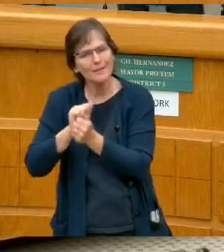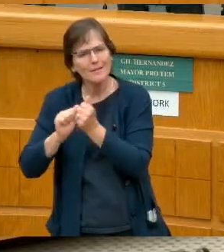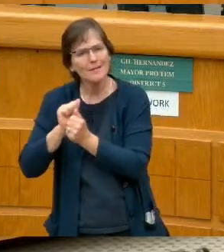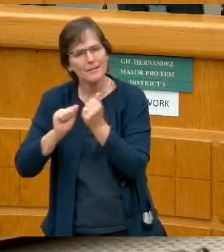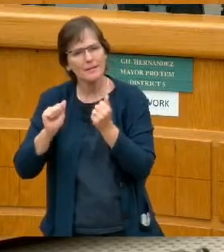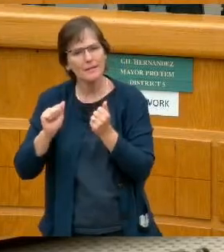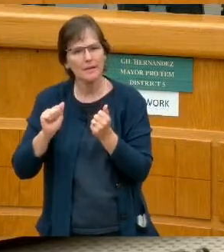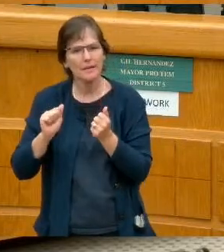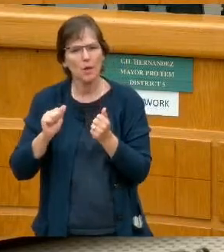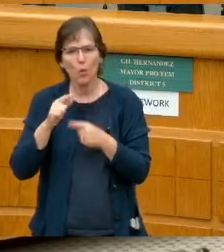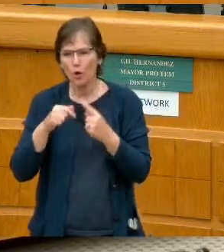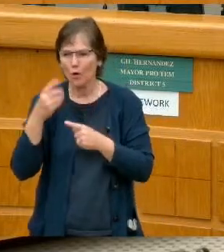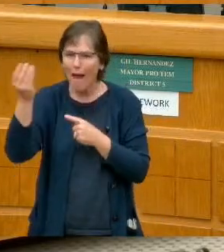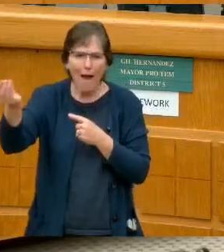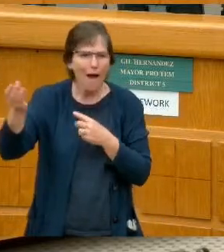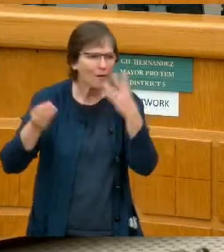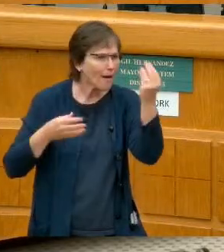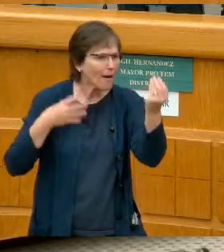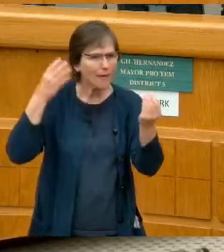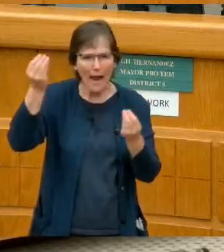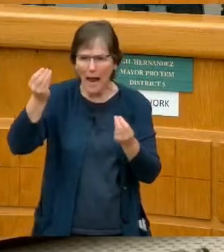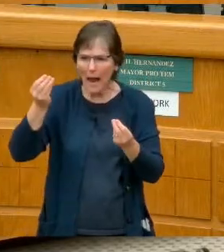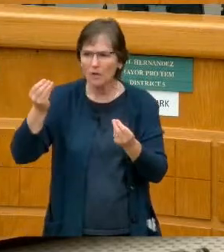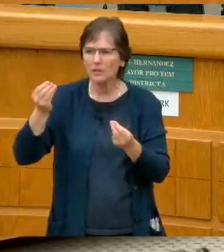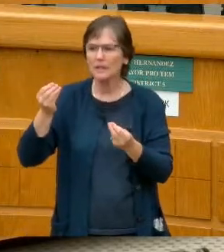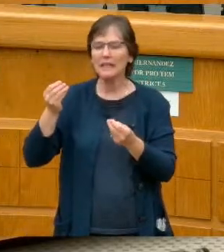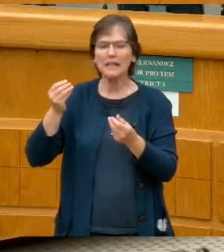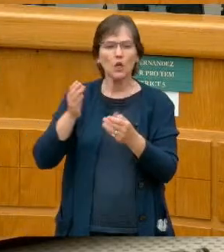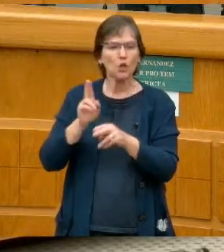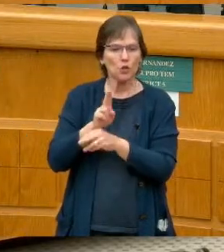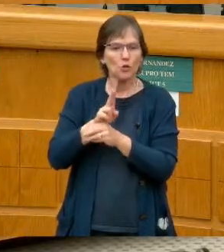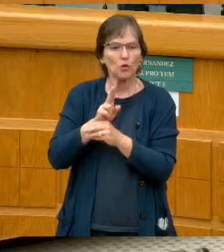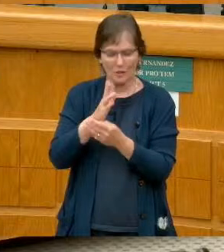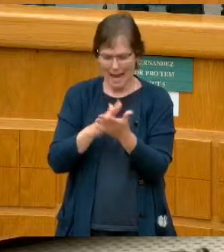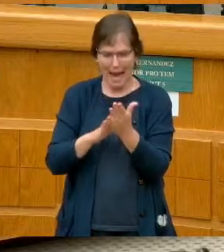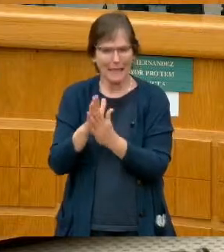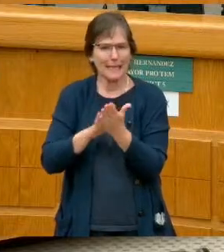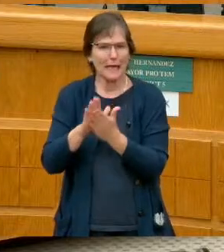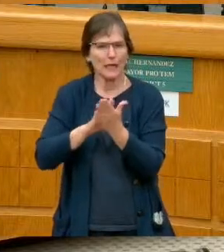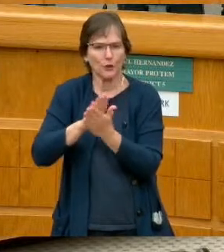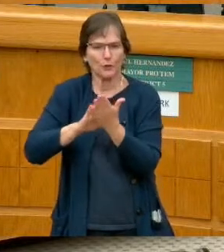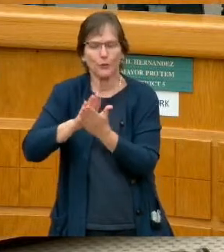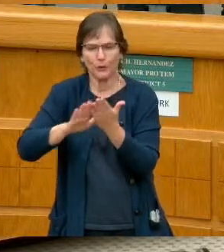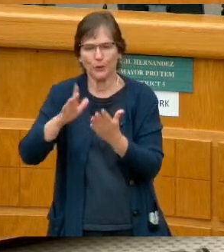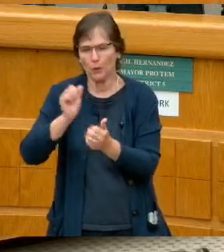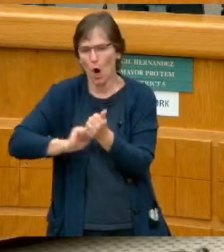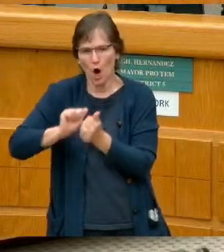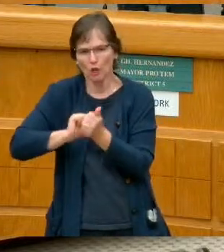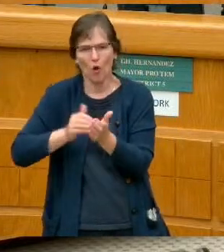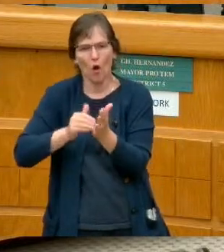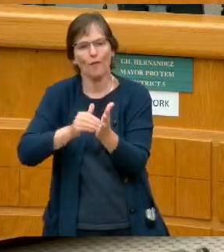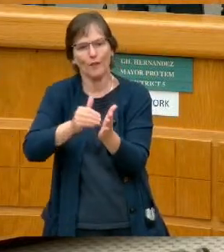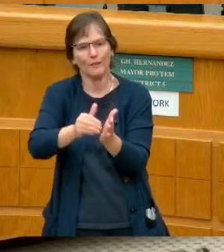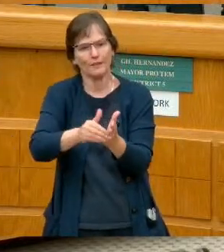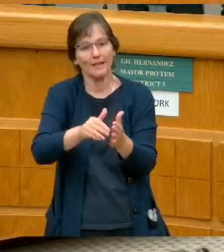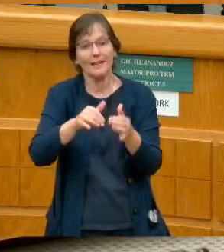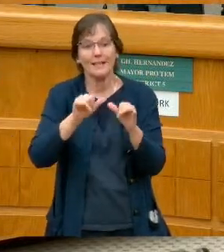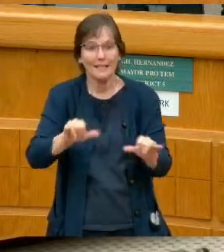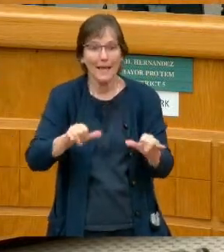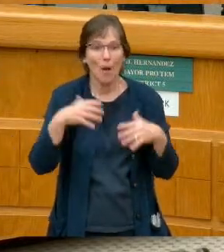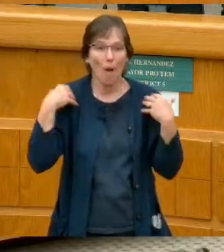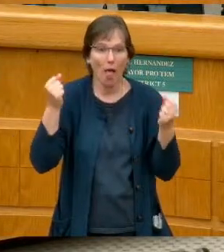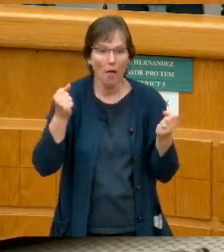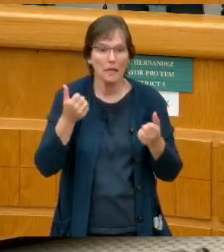of COVID-19. Stay well, stay committed to this battle, and stay informed. Thank you.